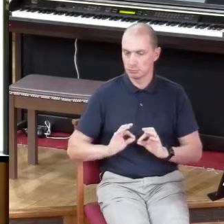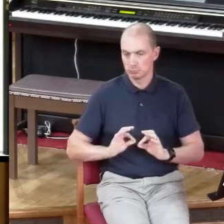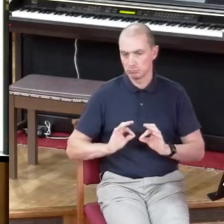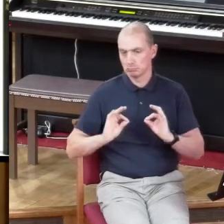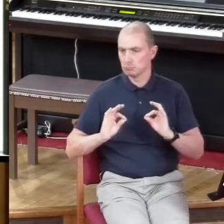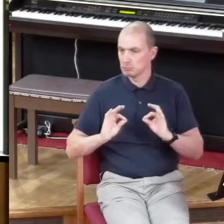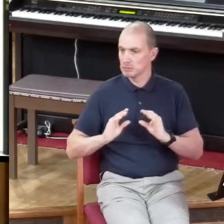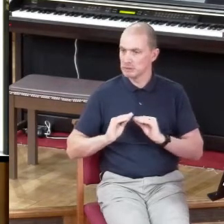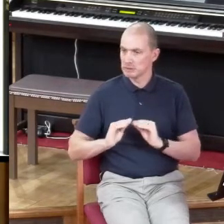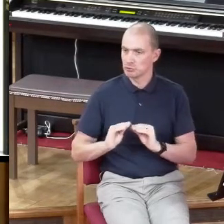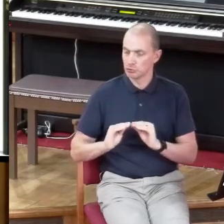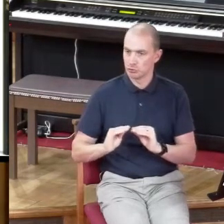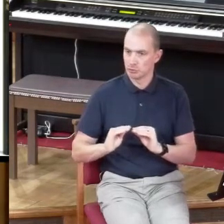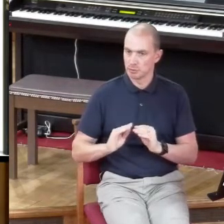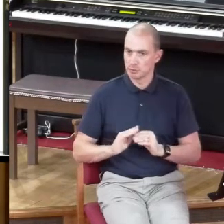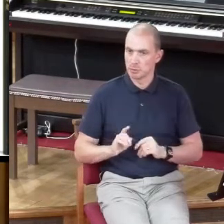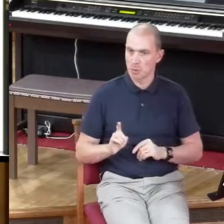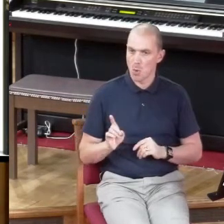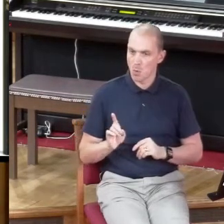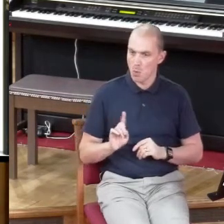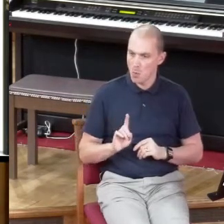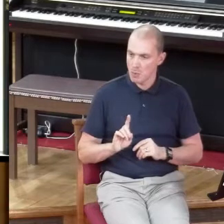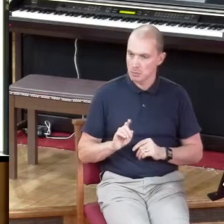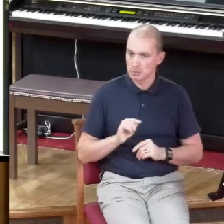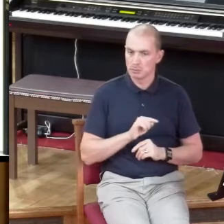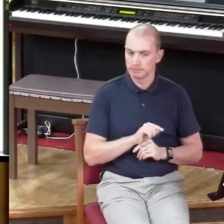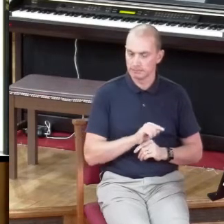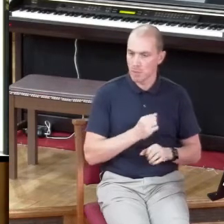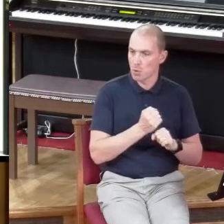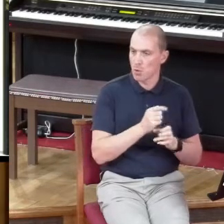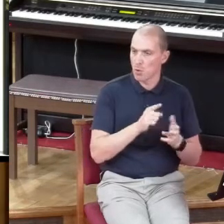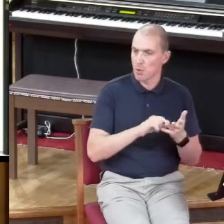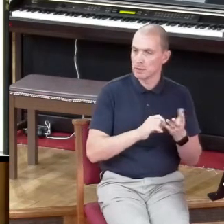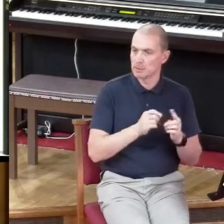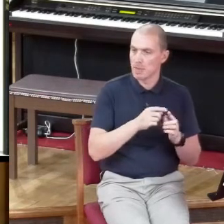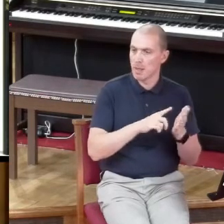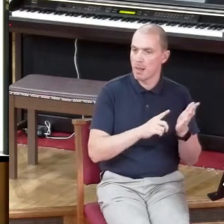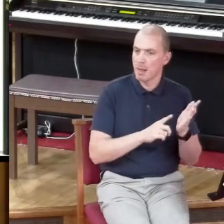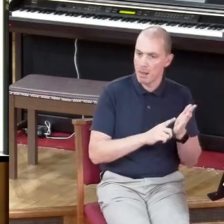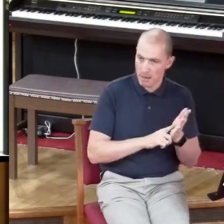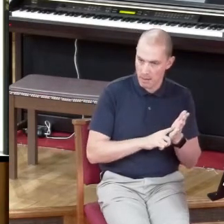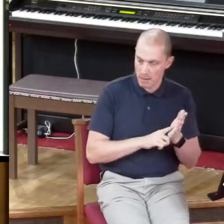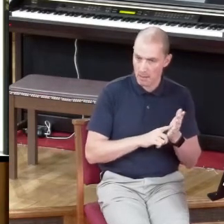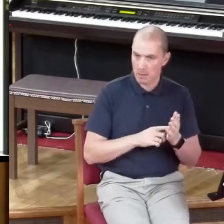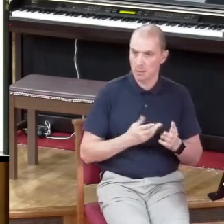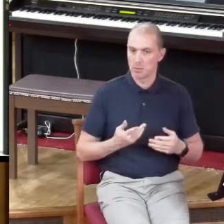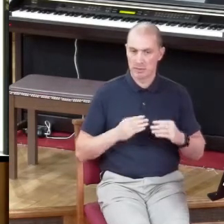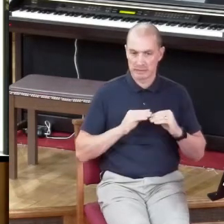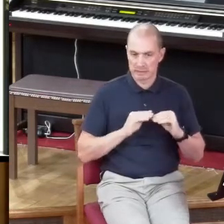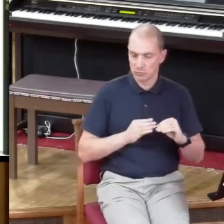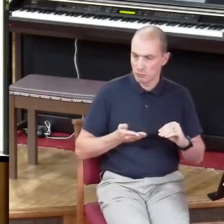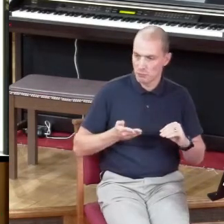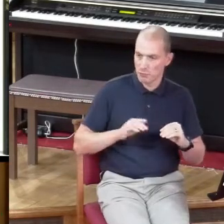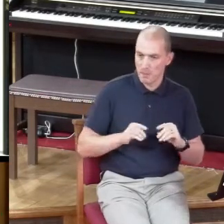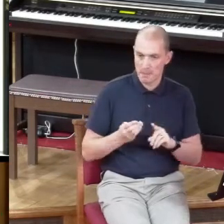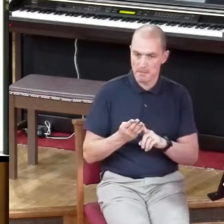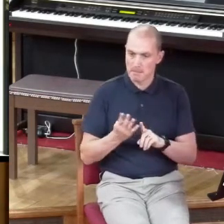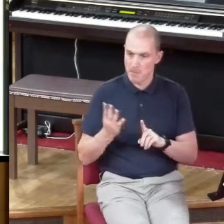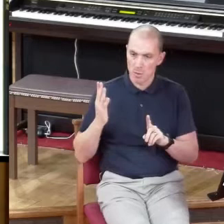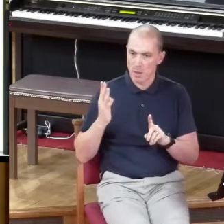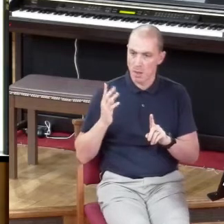ways. And what is that? But the gospel preached and taught by the apostles, the ones commissioned by